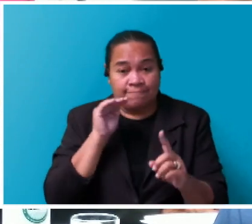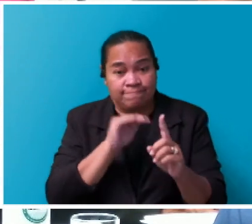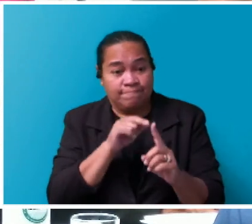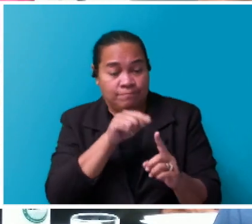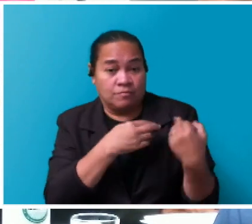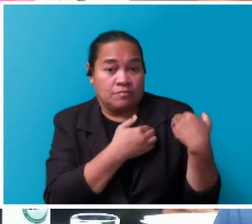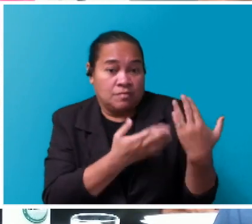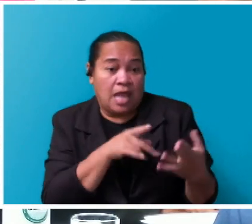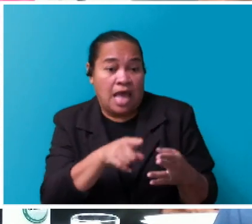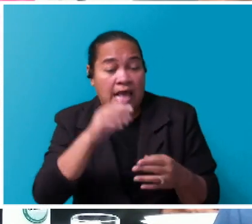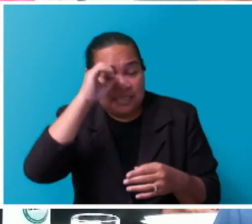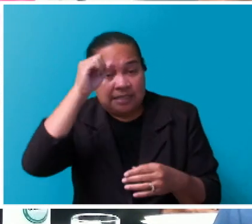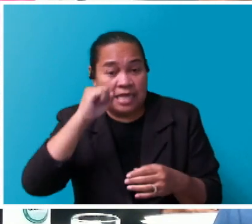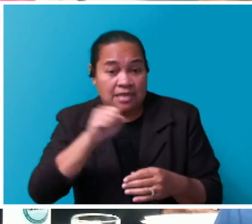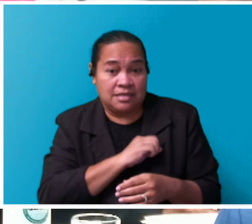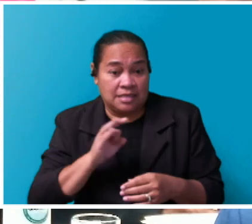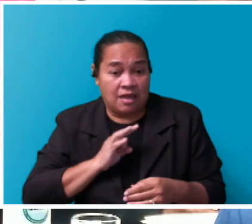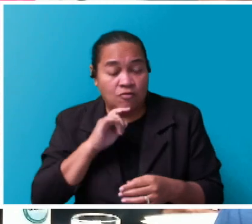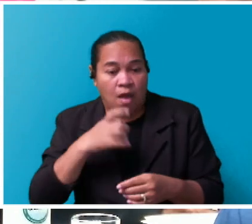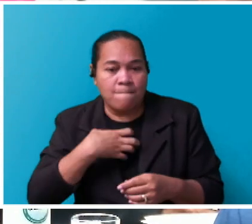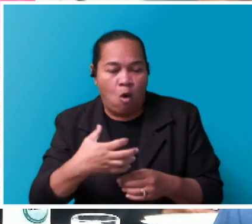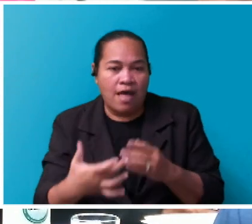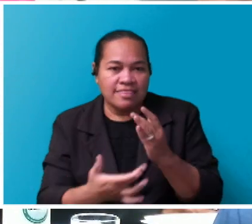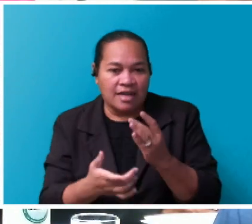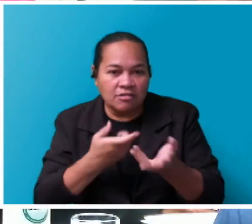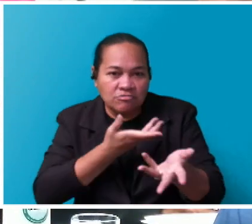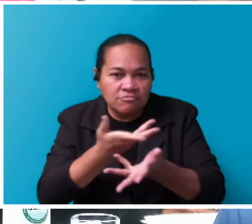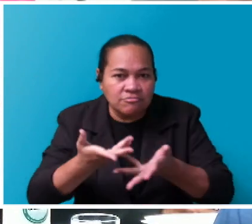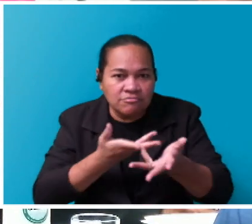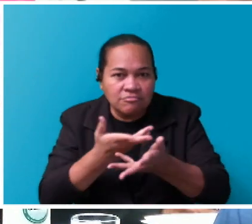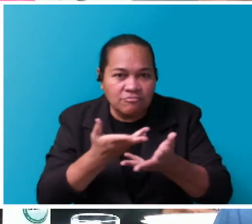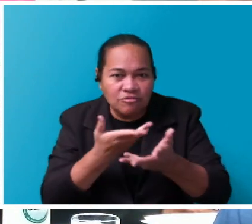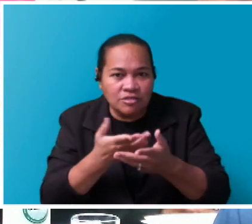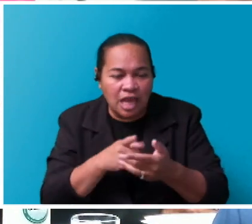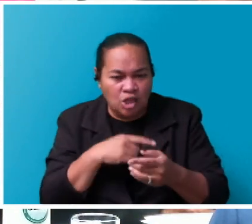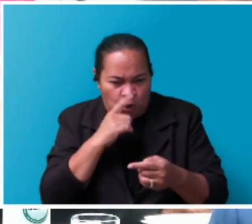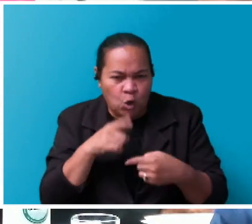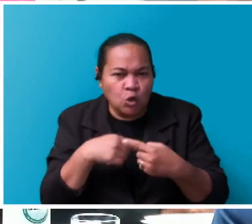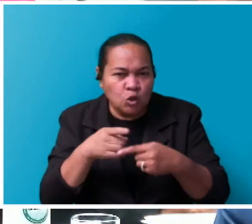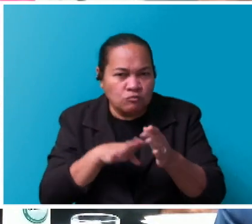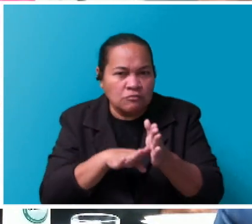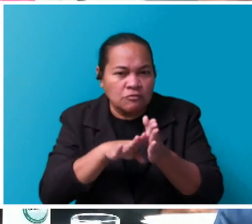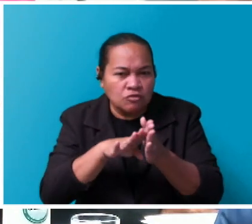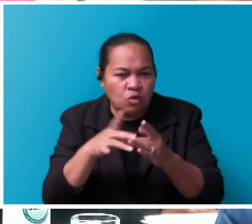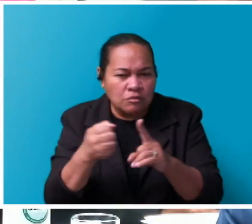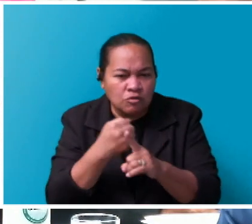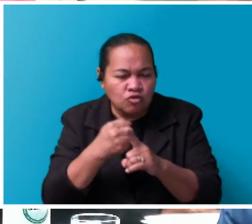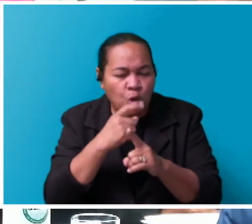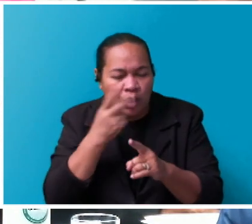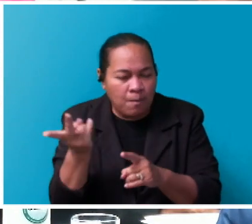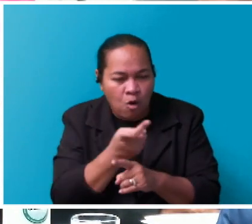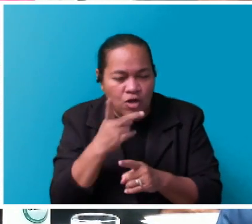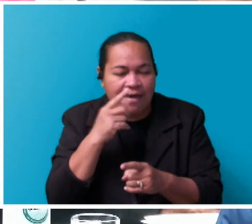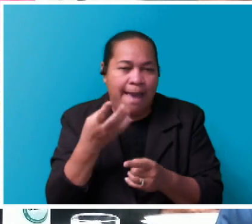to advance technical discussions and maintain momentum towards a mutually beneficial